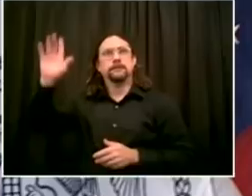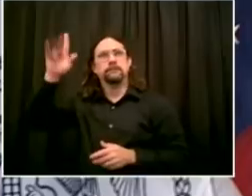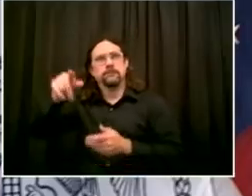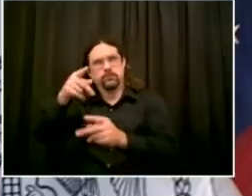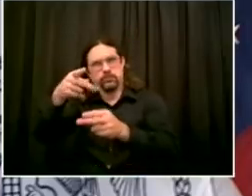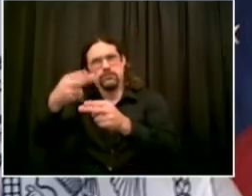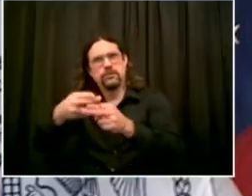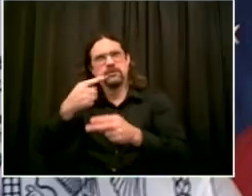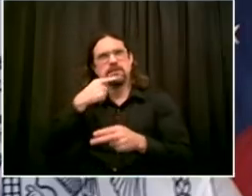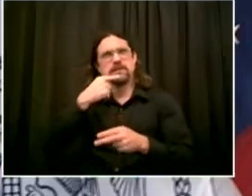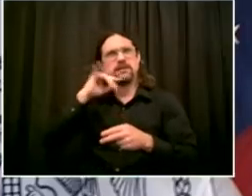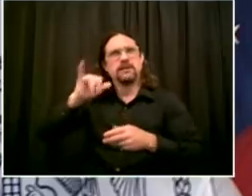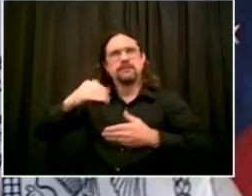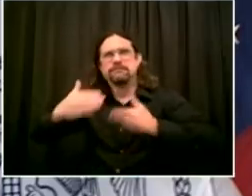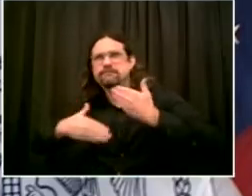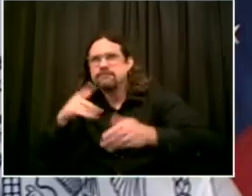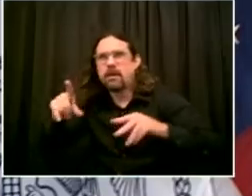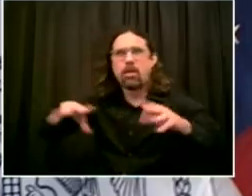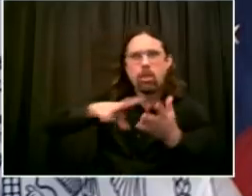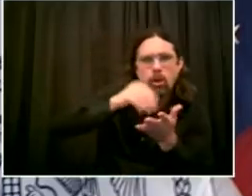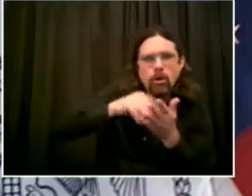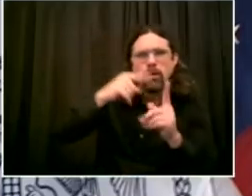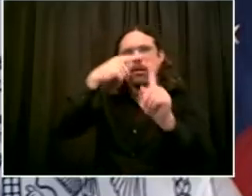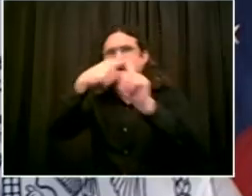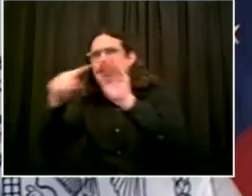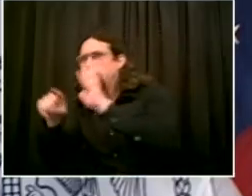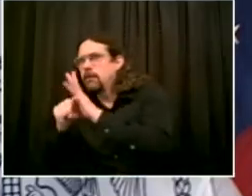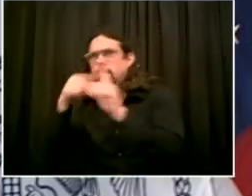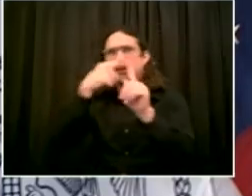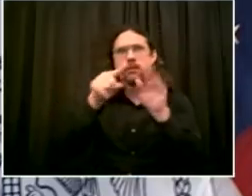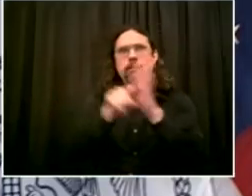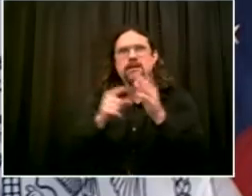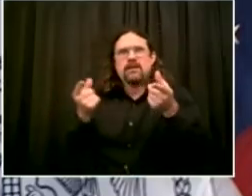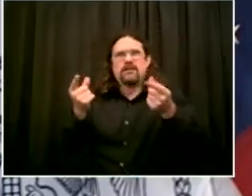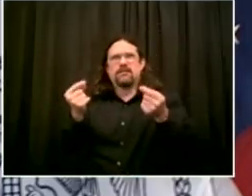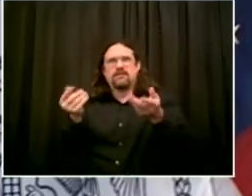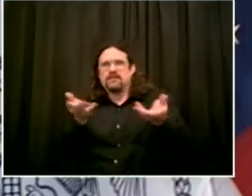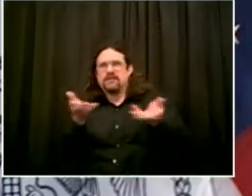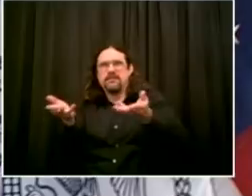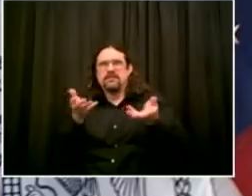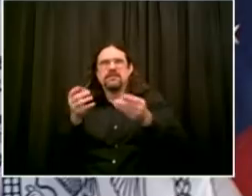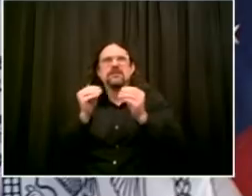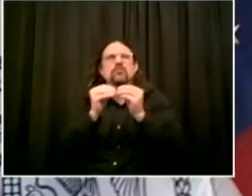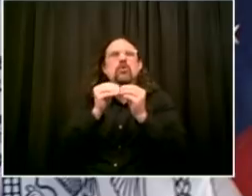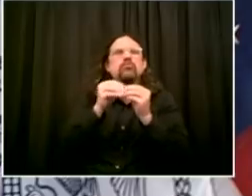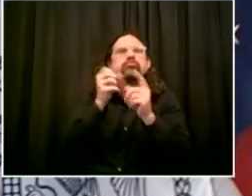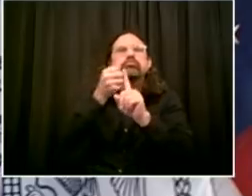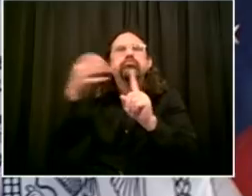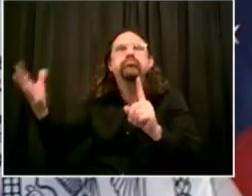More contact with students, with either guidance counselors, teachers,